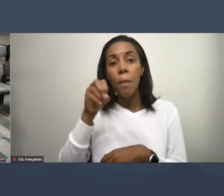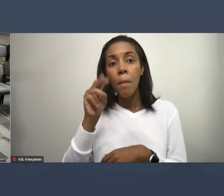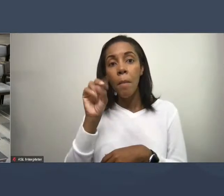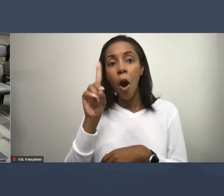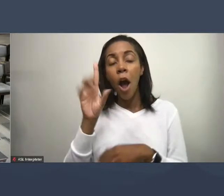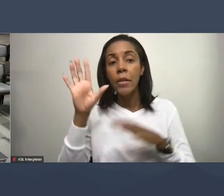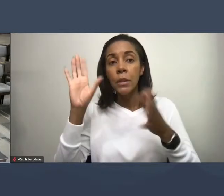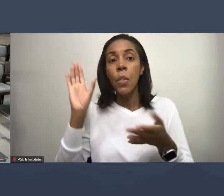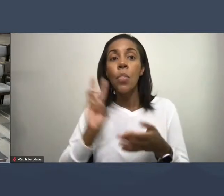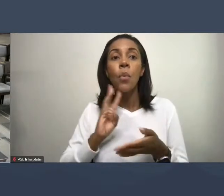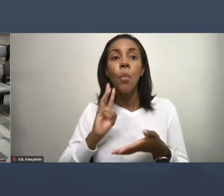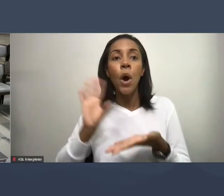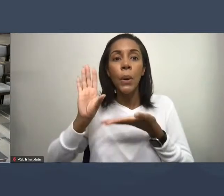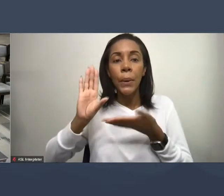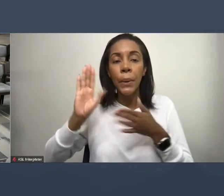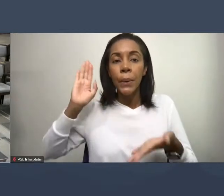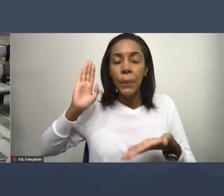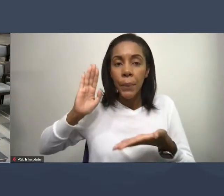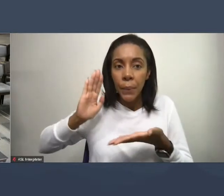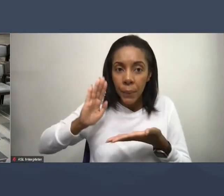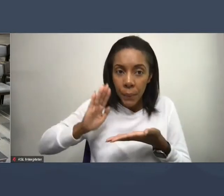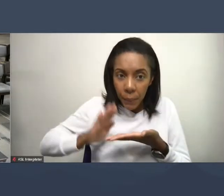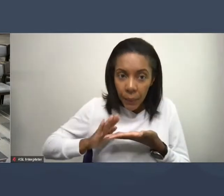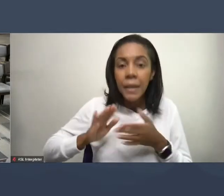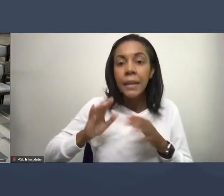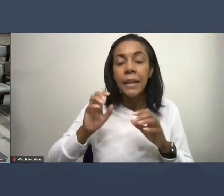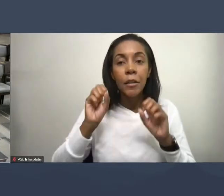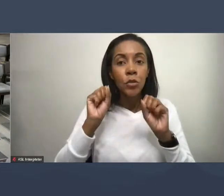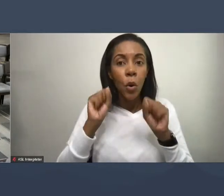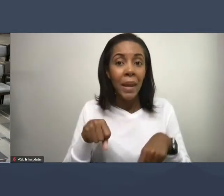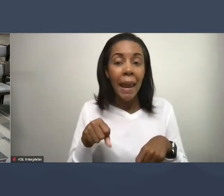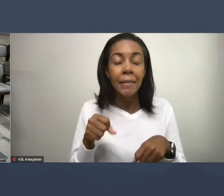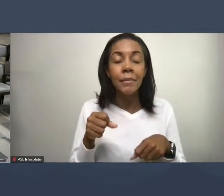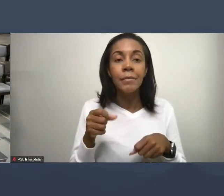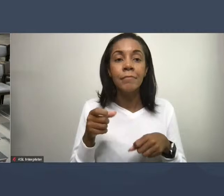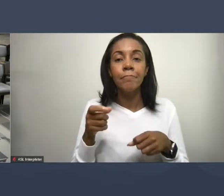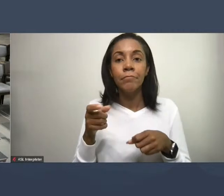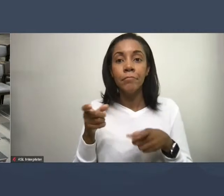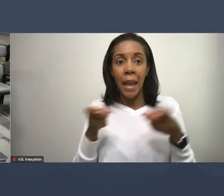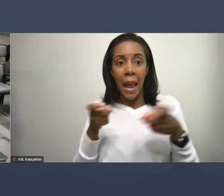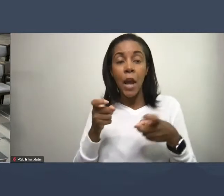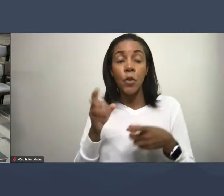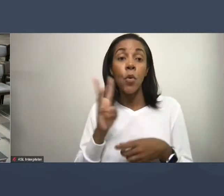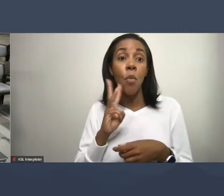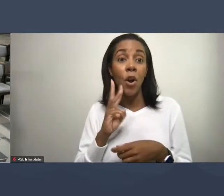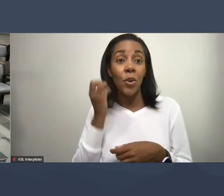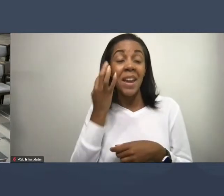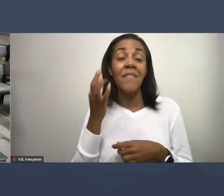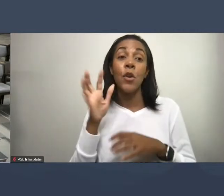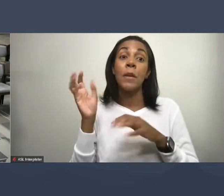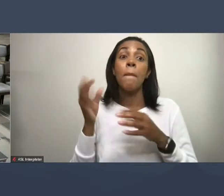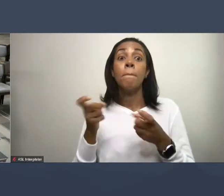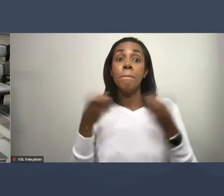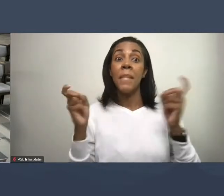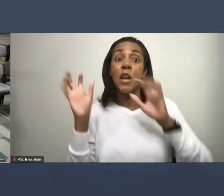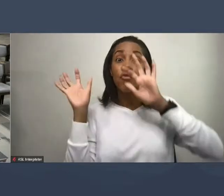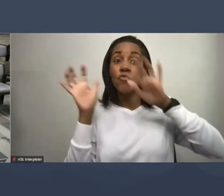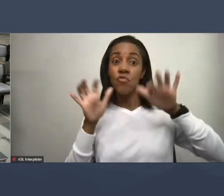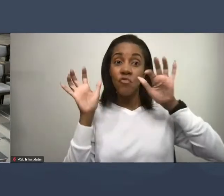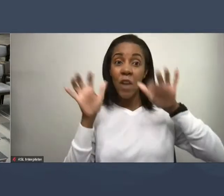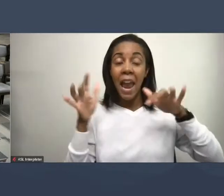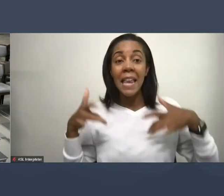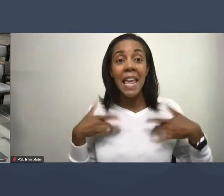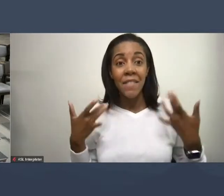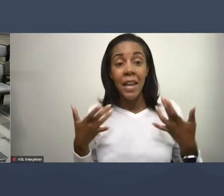down in that, so there's capability to handle water in a major rain event. That's part number two. And I can't remember the exact